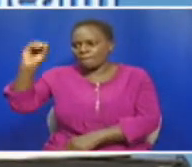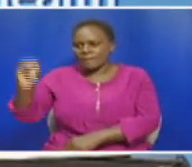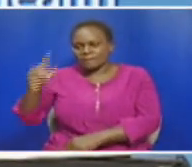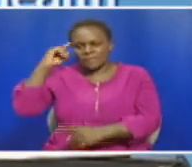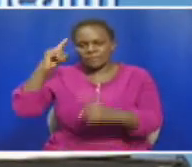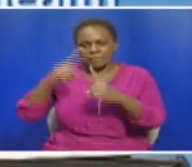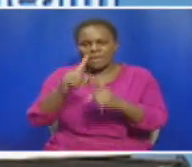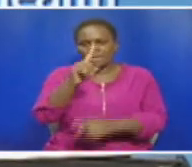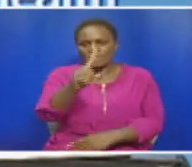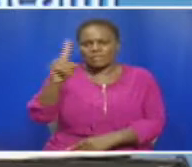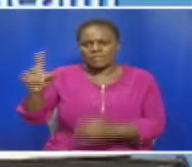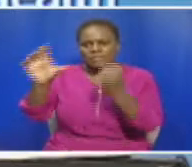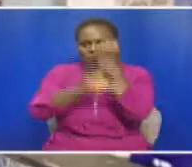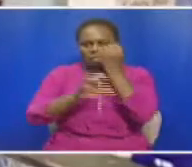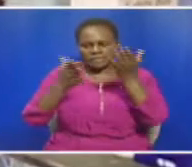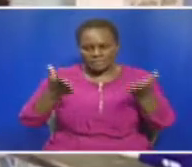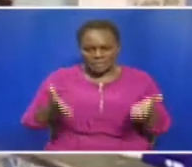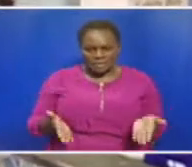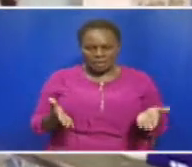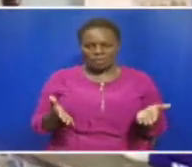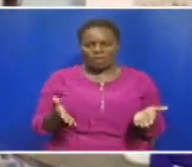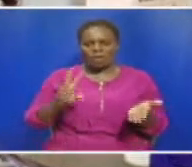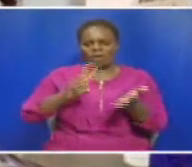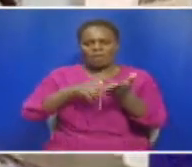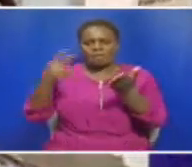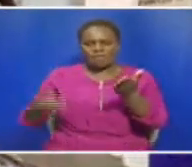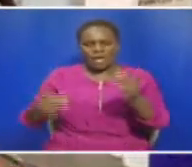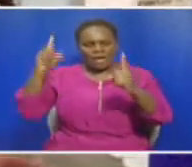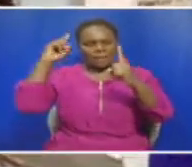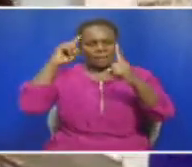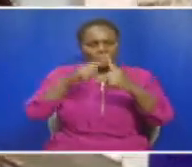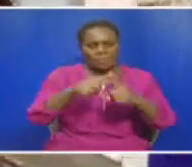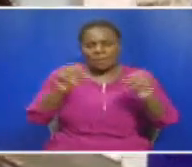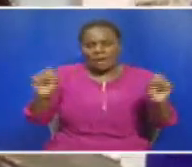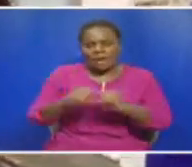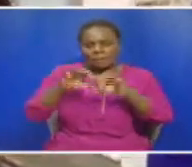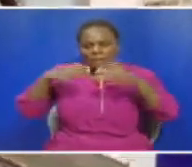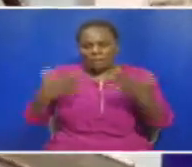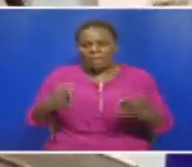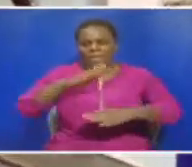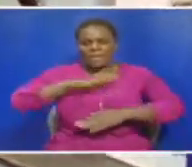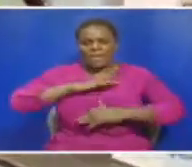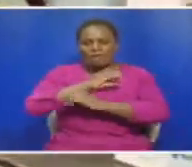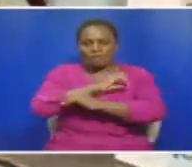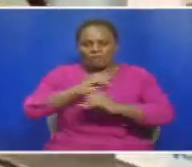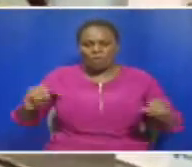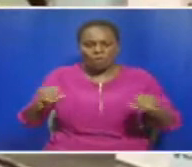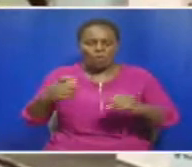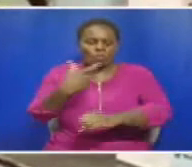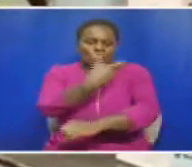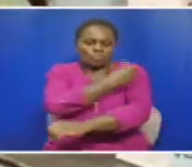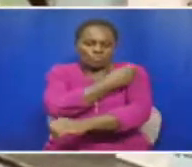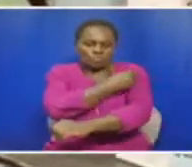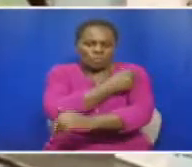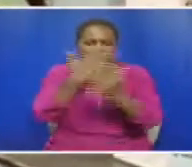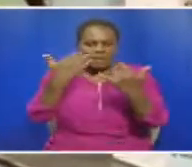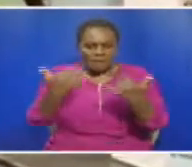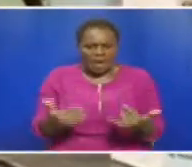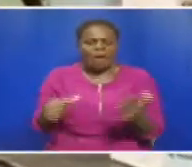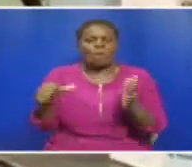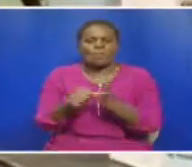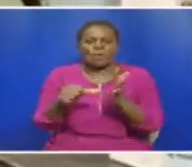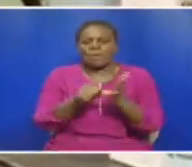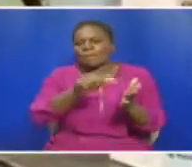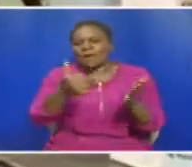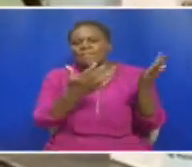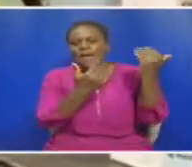in every country by now. The failed targets are as a result of inadequate supply of vaccines, and now a looming threat